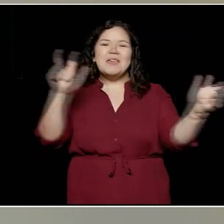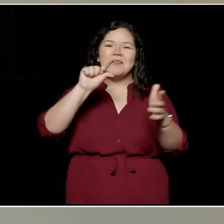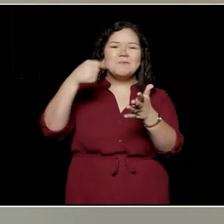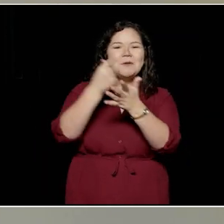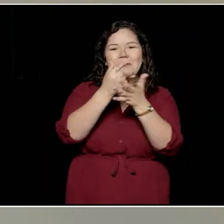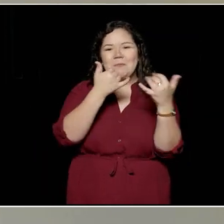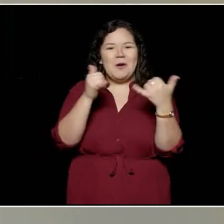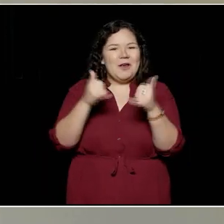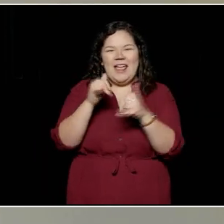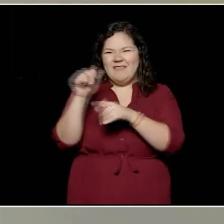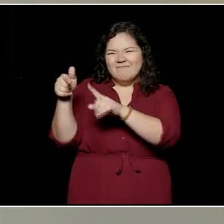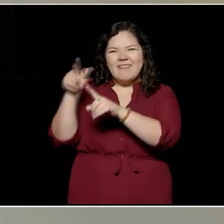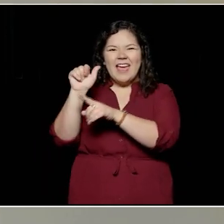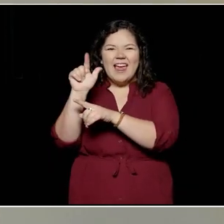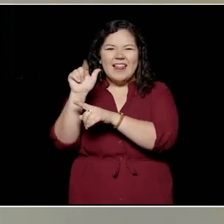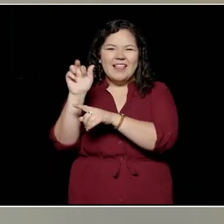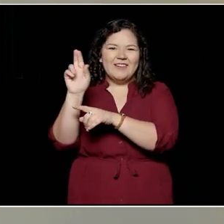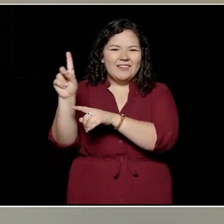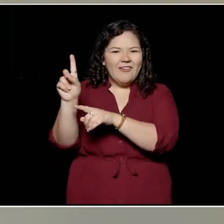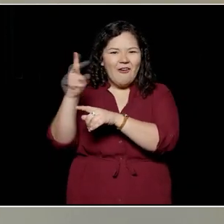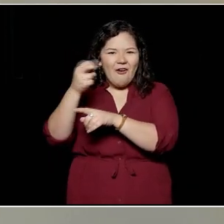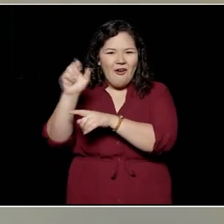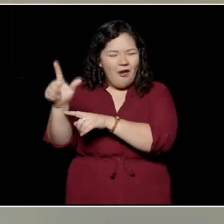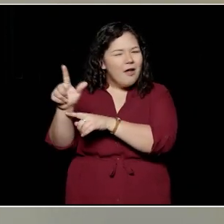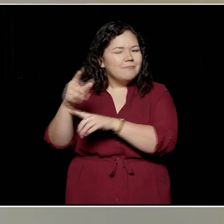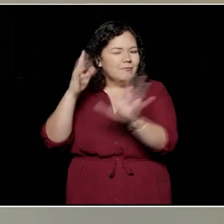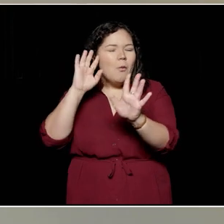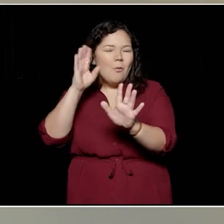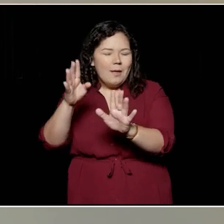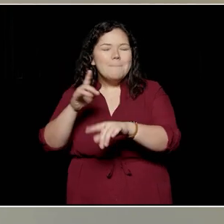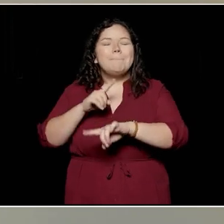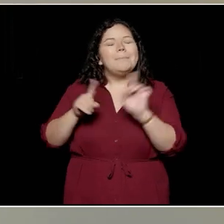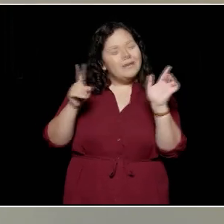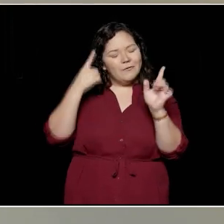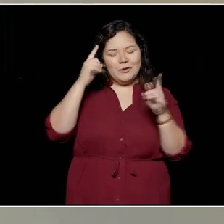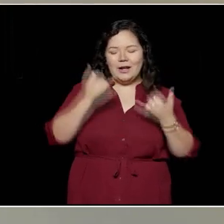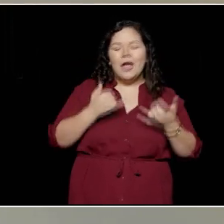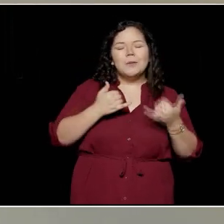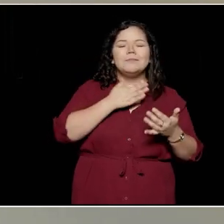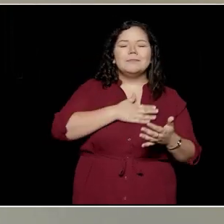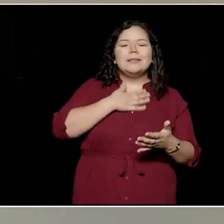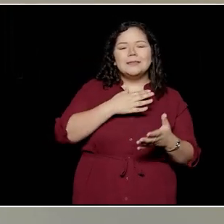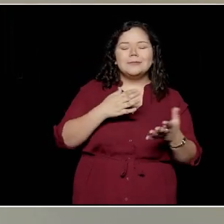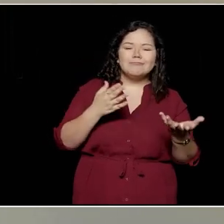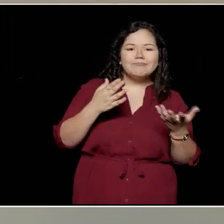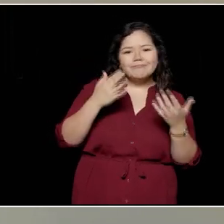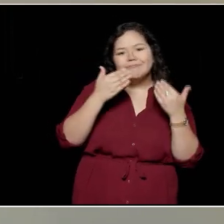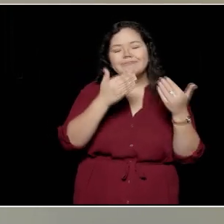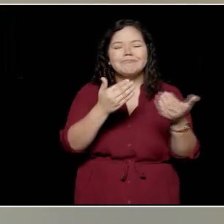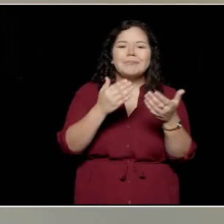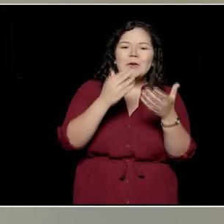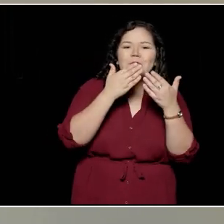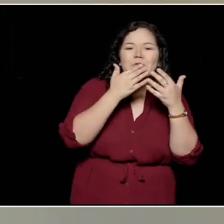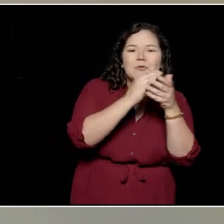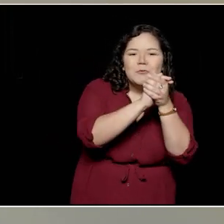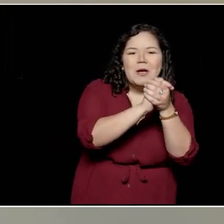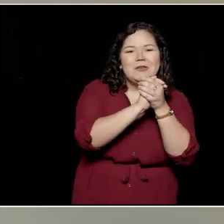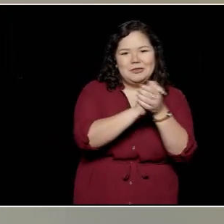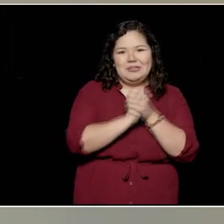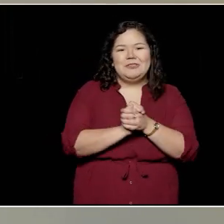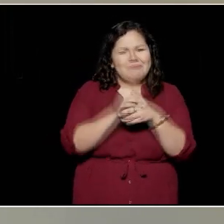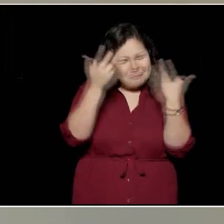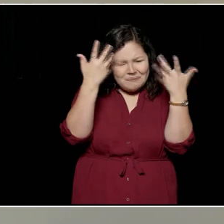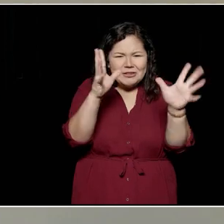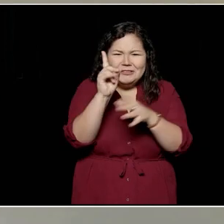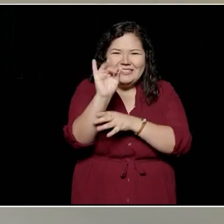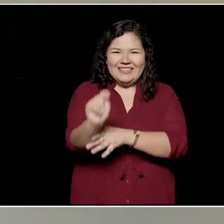a truly enormous graduation party at Allard Hall. And in the meantime, please accept my warmest